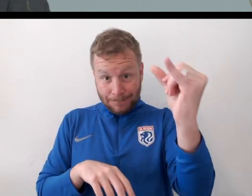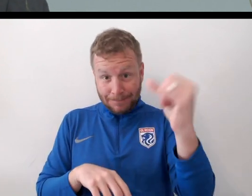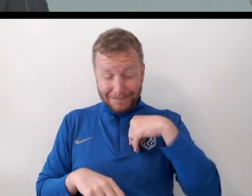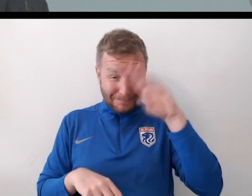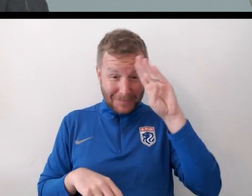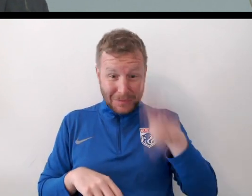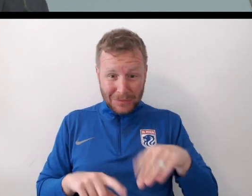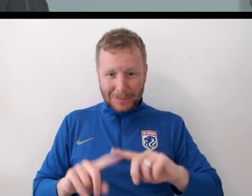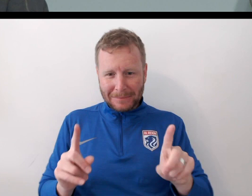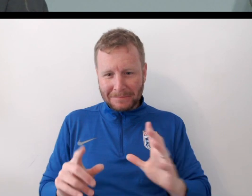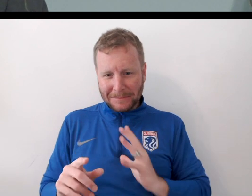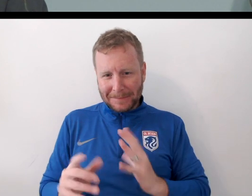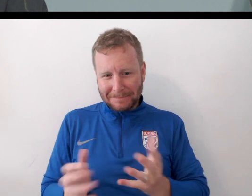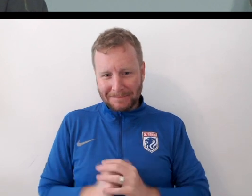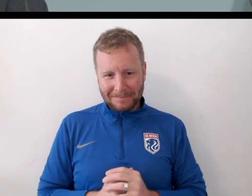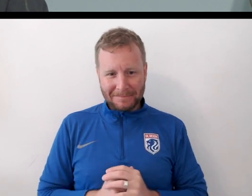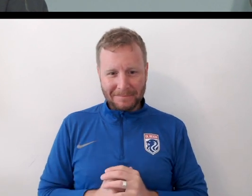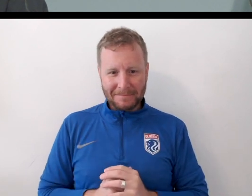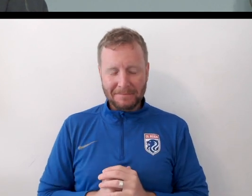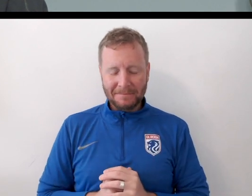usual, but it's fine.